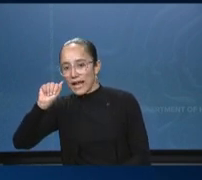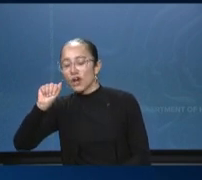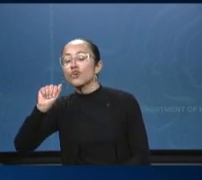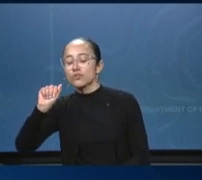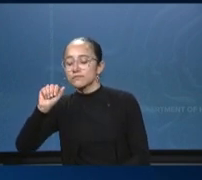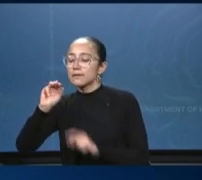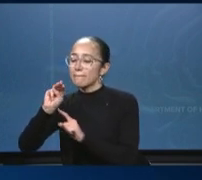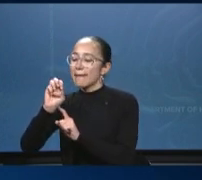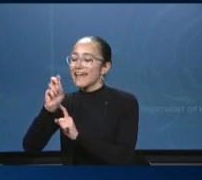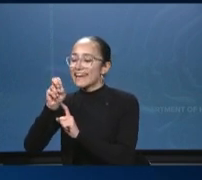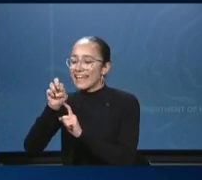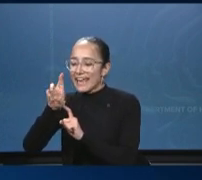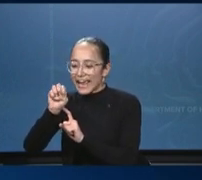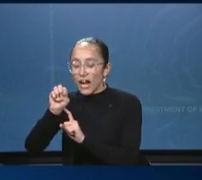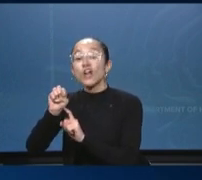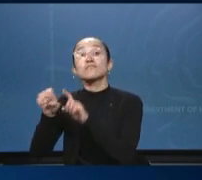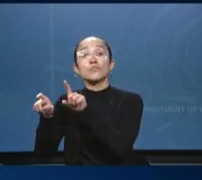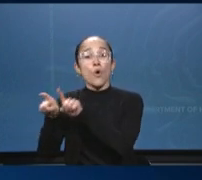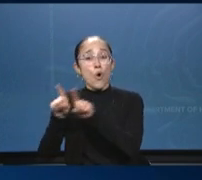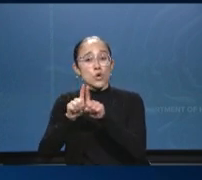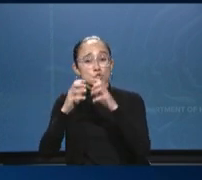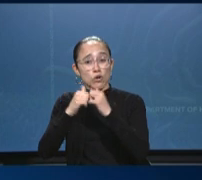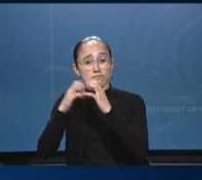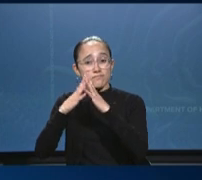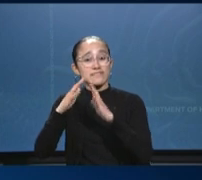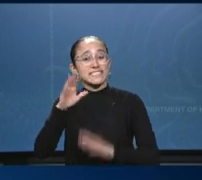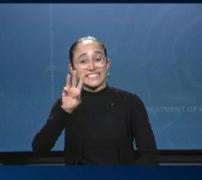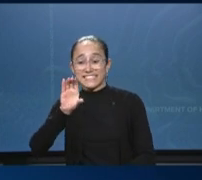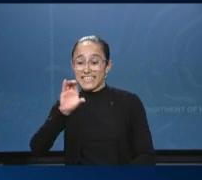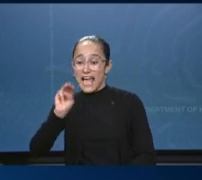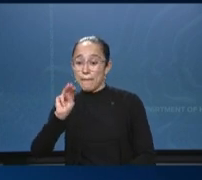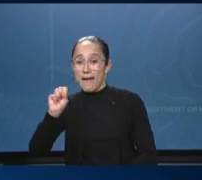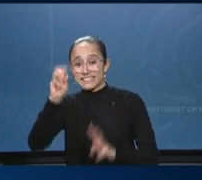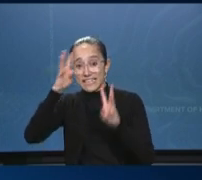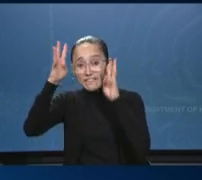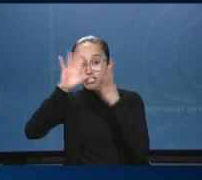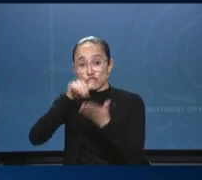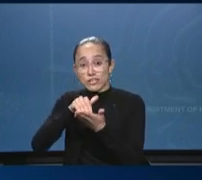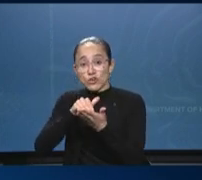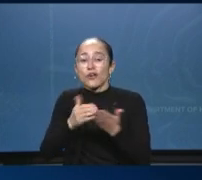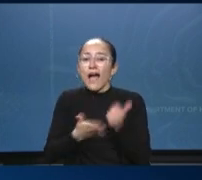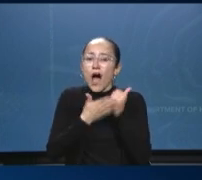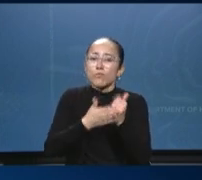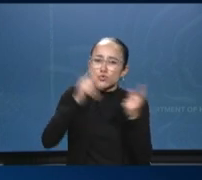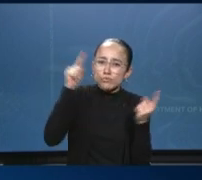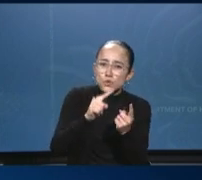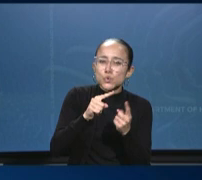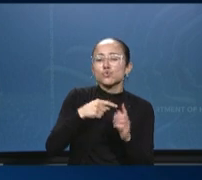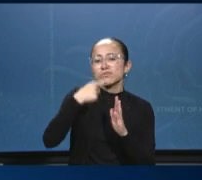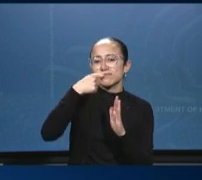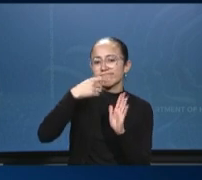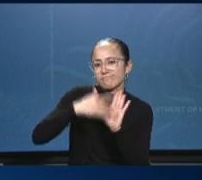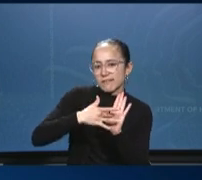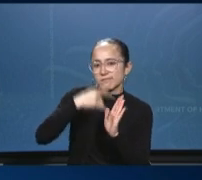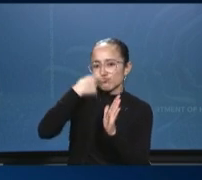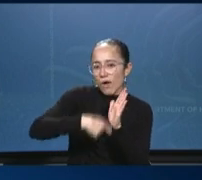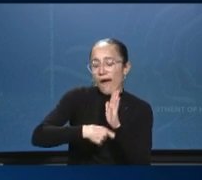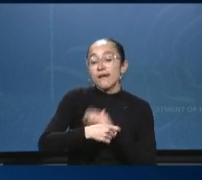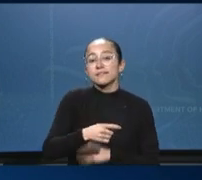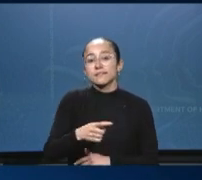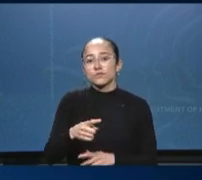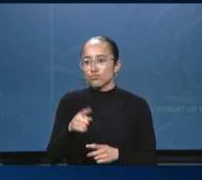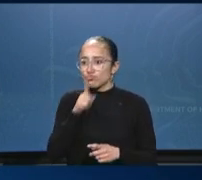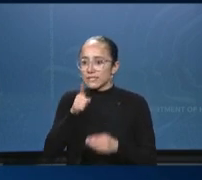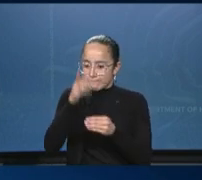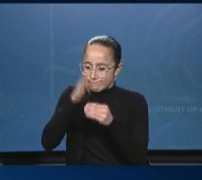CMS Innovation Center. It helped reduce drug prices for people with Medicare, completing our nation's commitment to